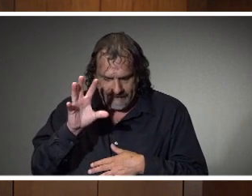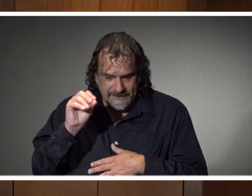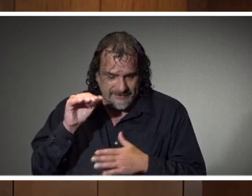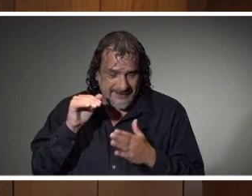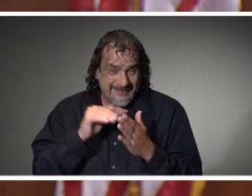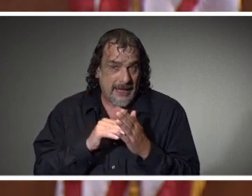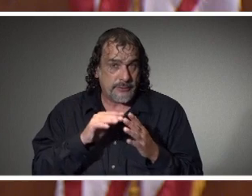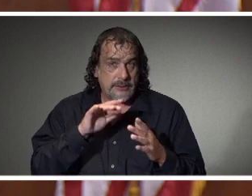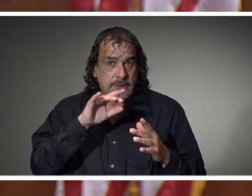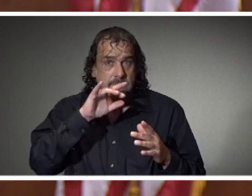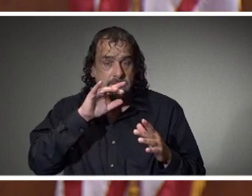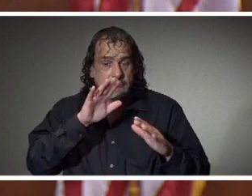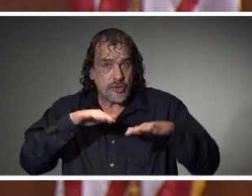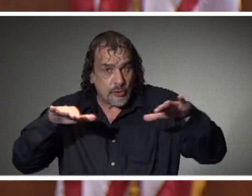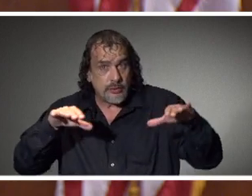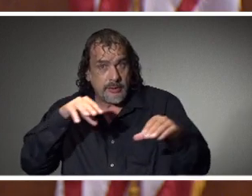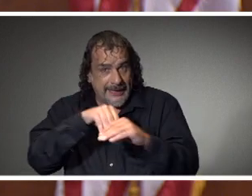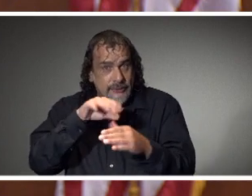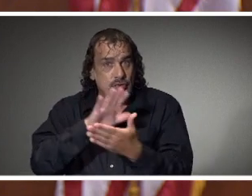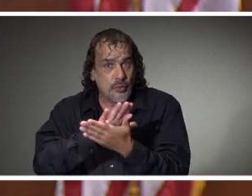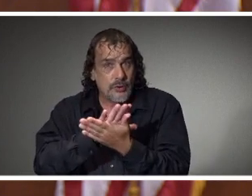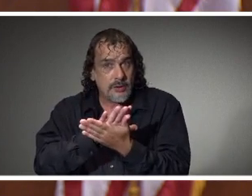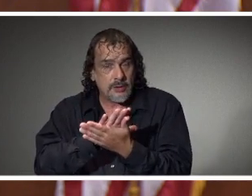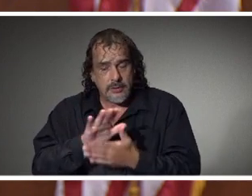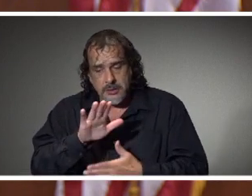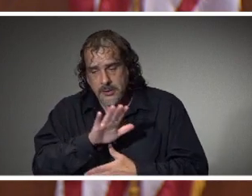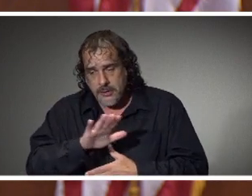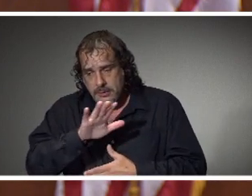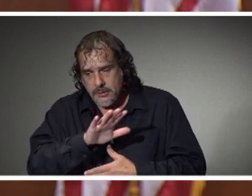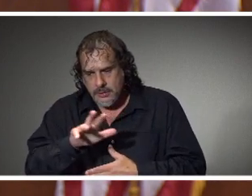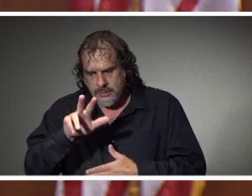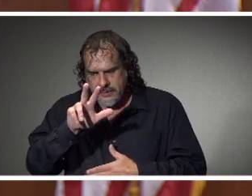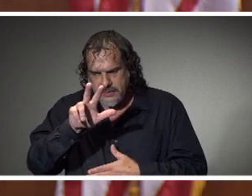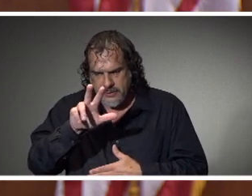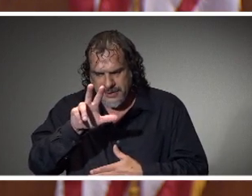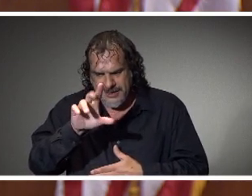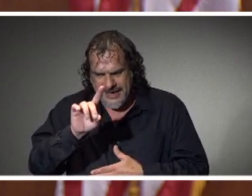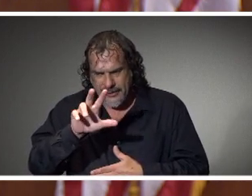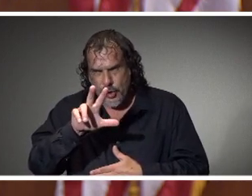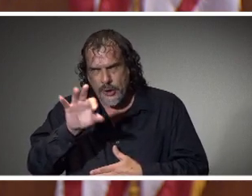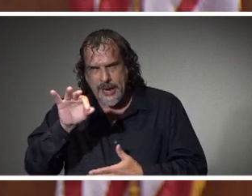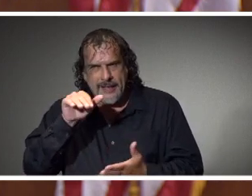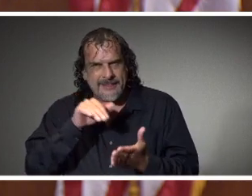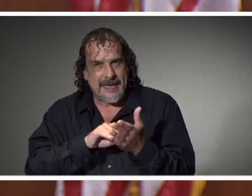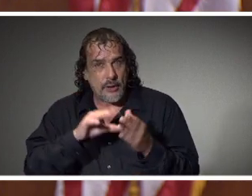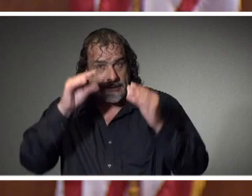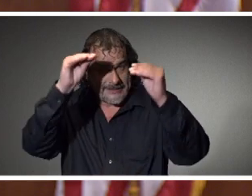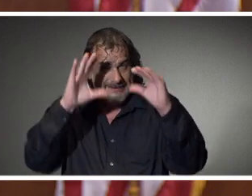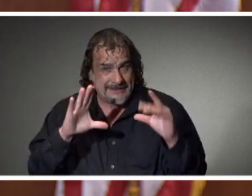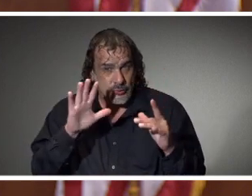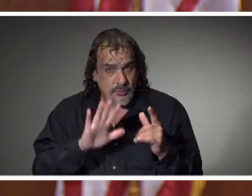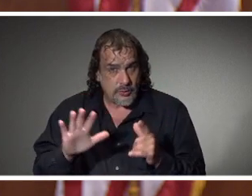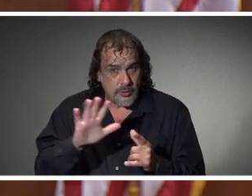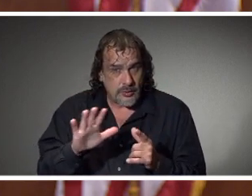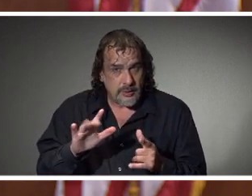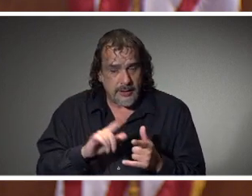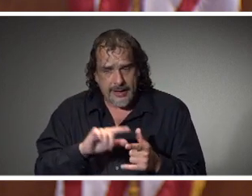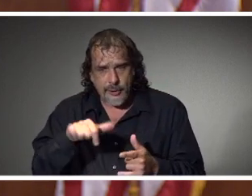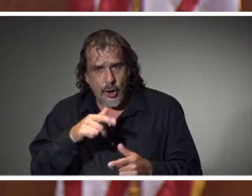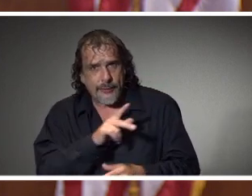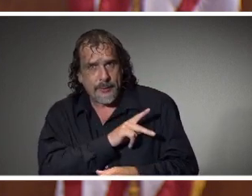450,000 kids and probably somewhere between 38 and 39,000 teachers and lots of other